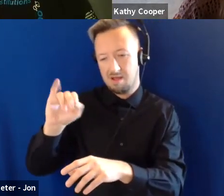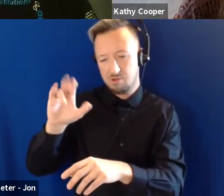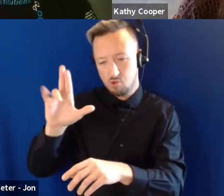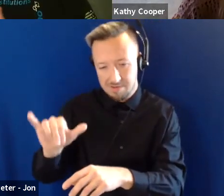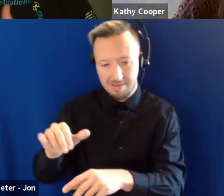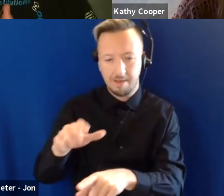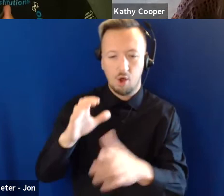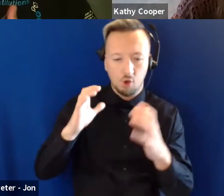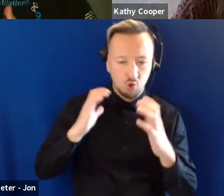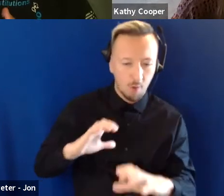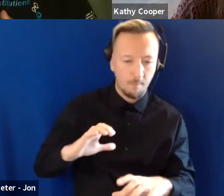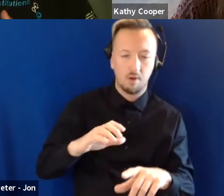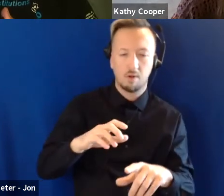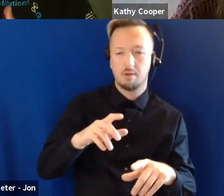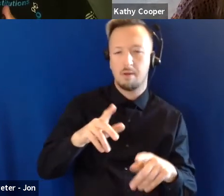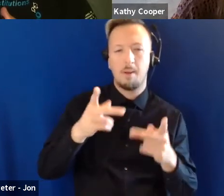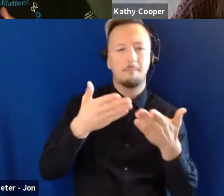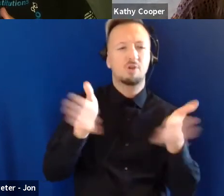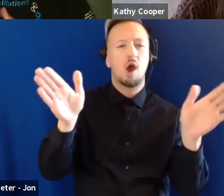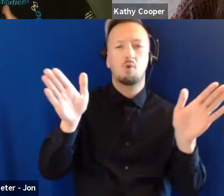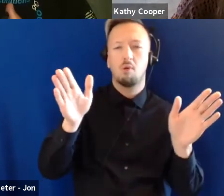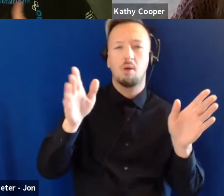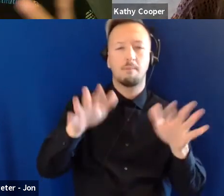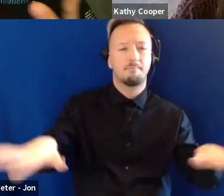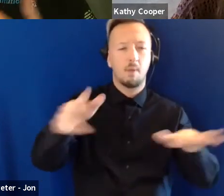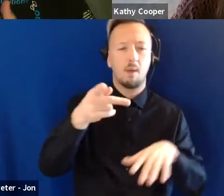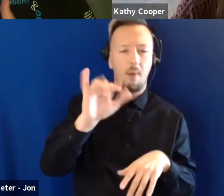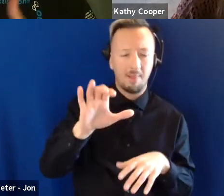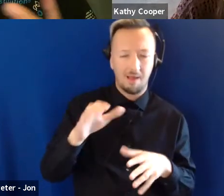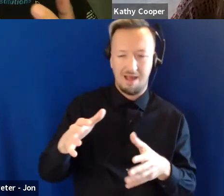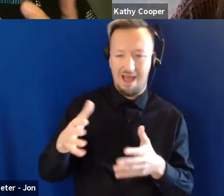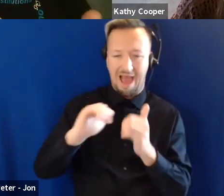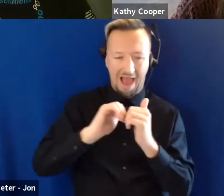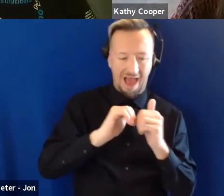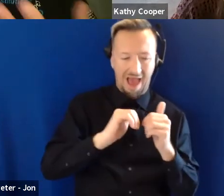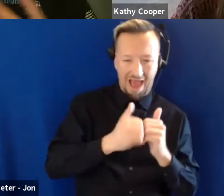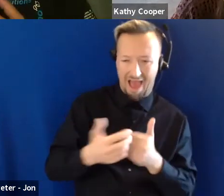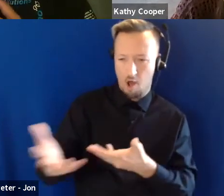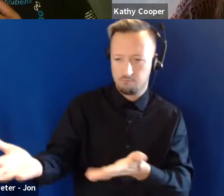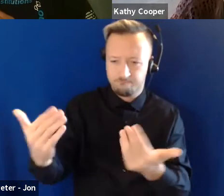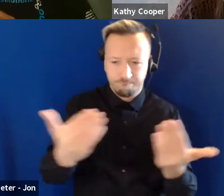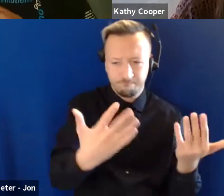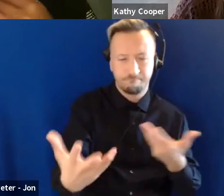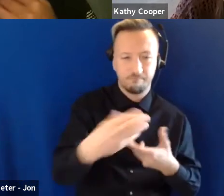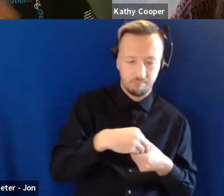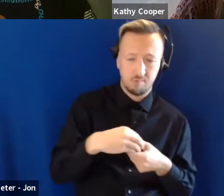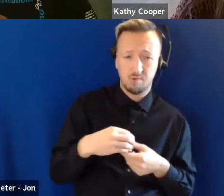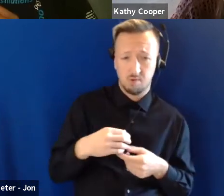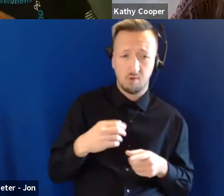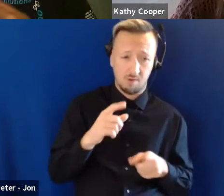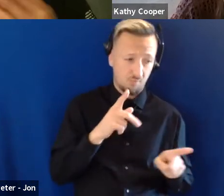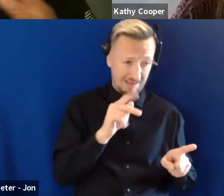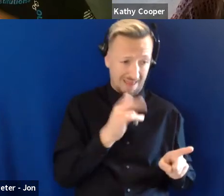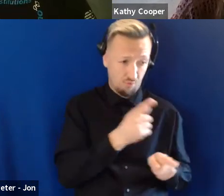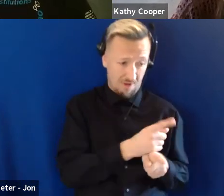to be participants in that spill process. I mean, and again, so Kathy, through the years, we've had, public